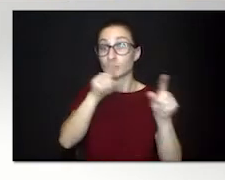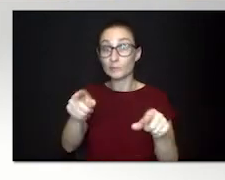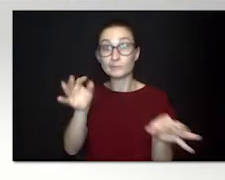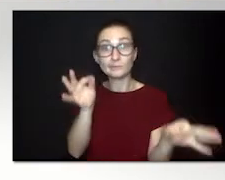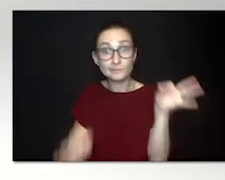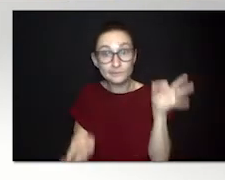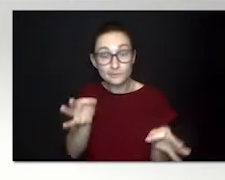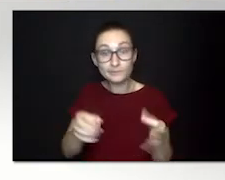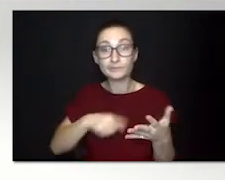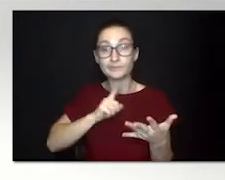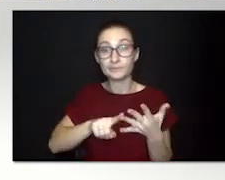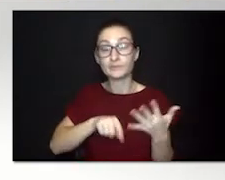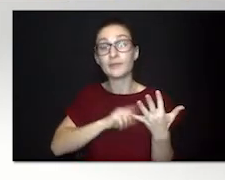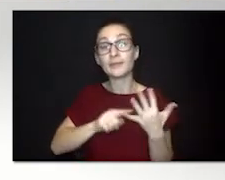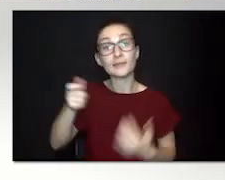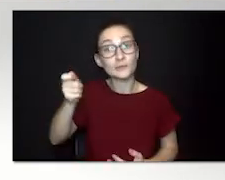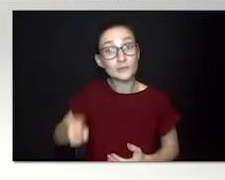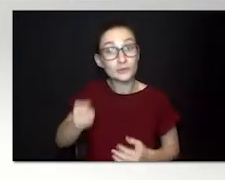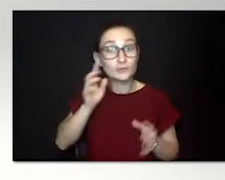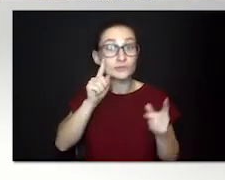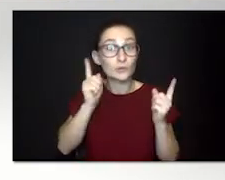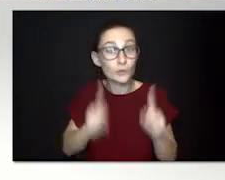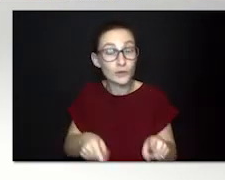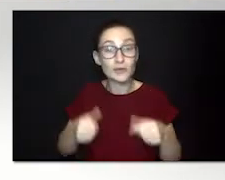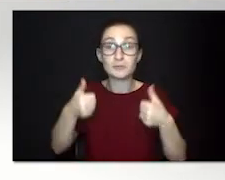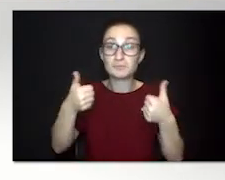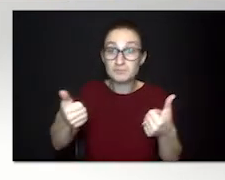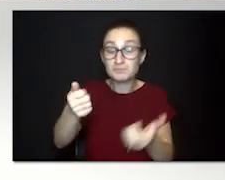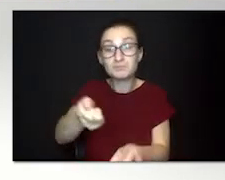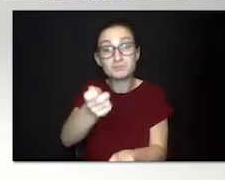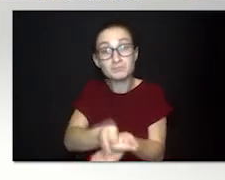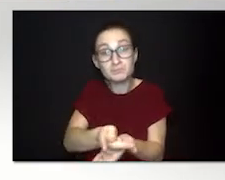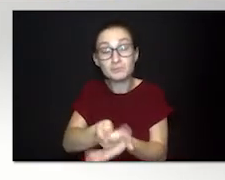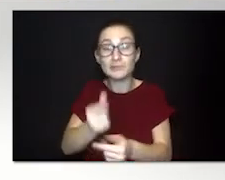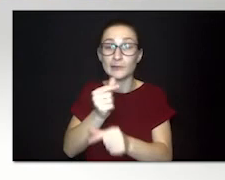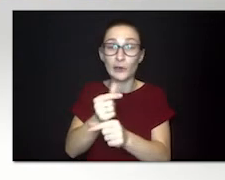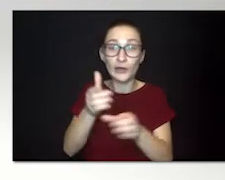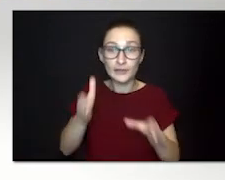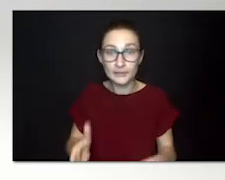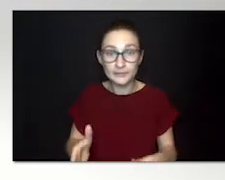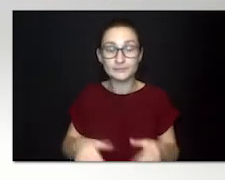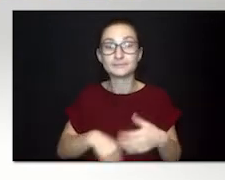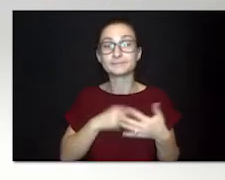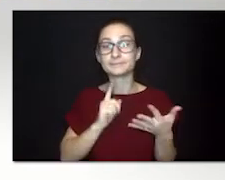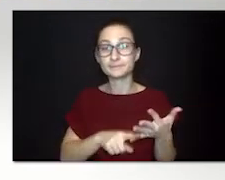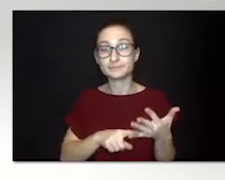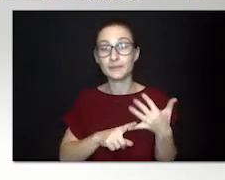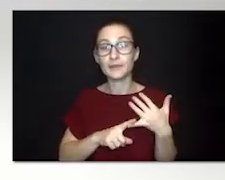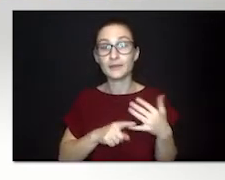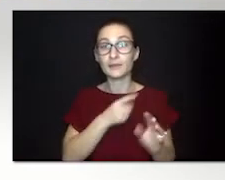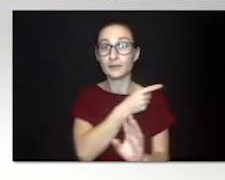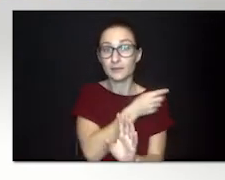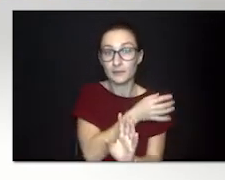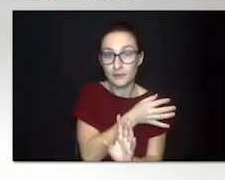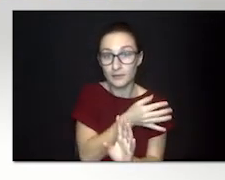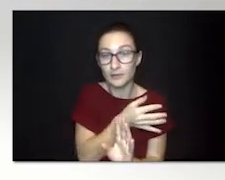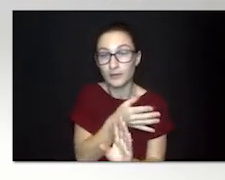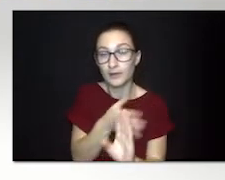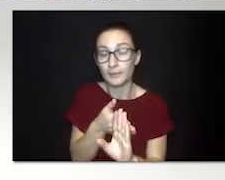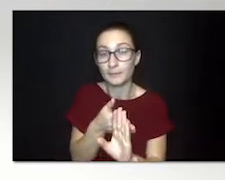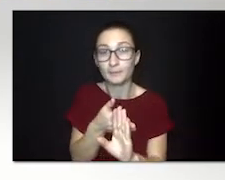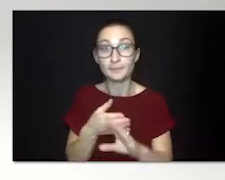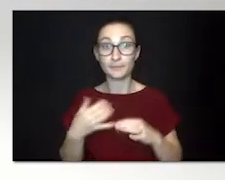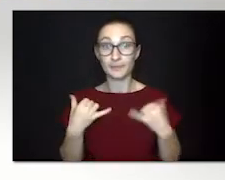to the hearing, the judge has agreed that you should be a guardian advocate over the person who you're seeking the guardianship